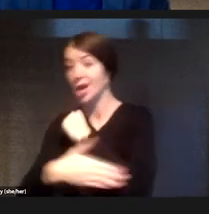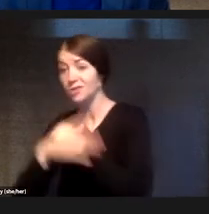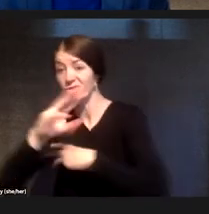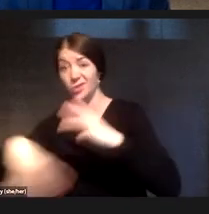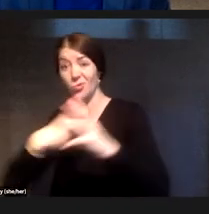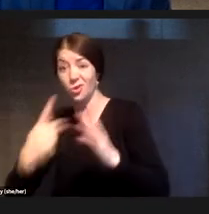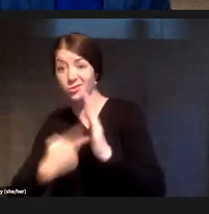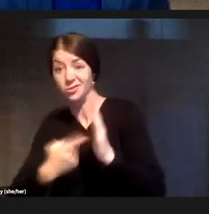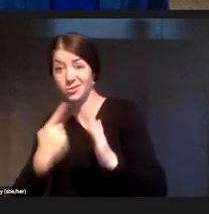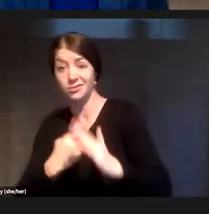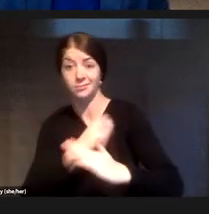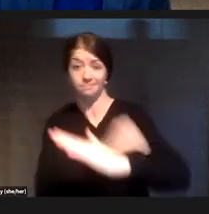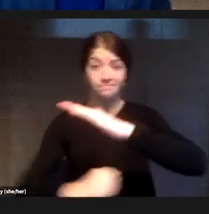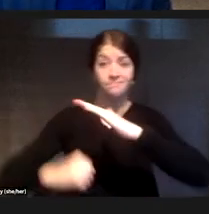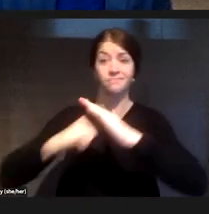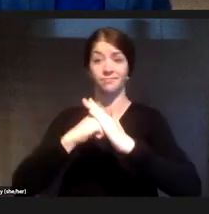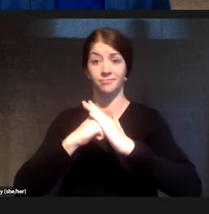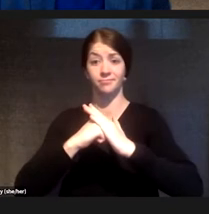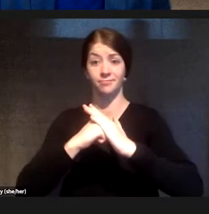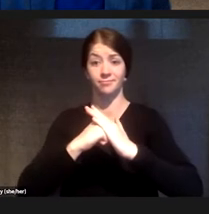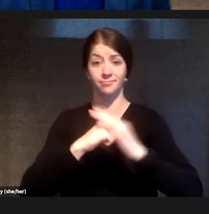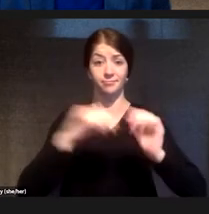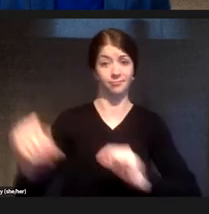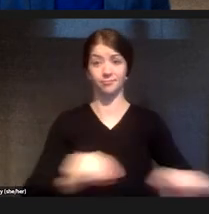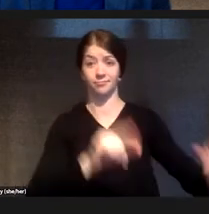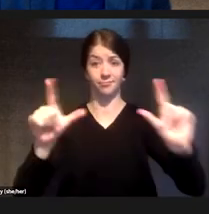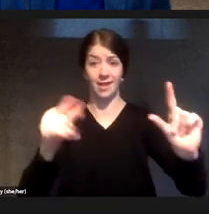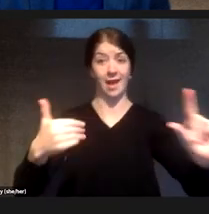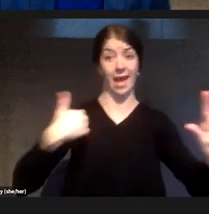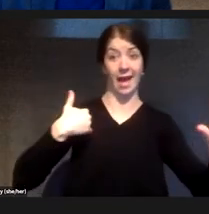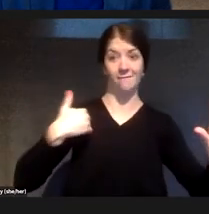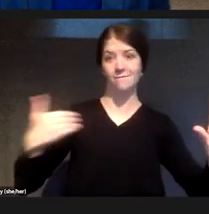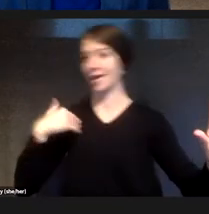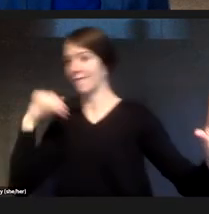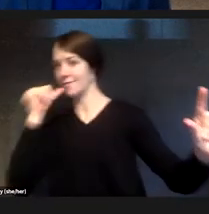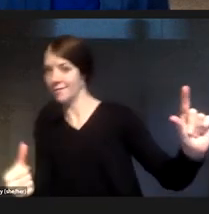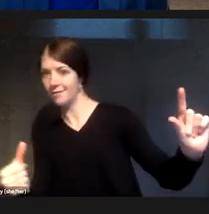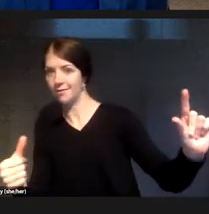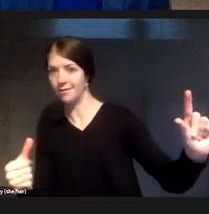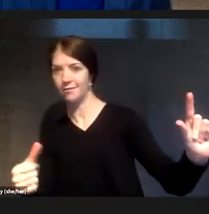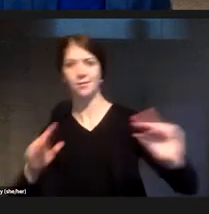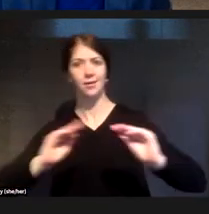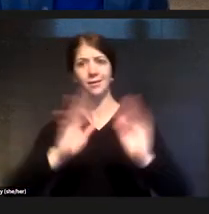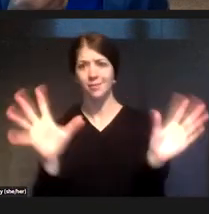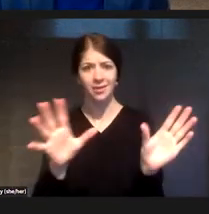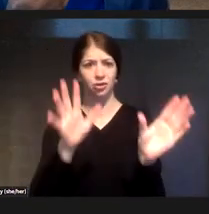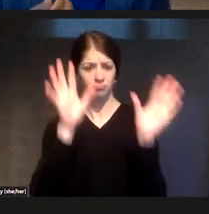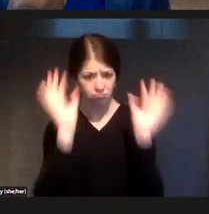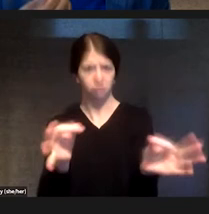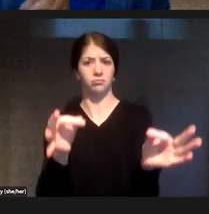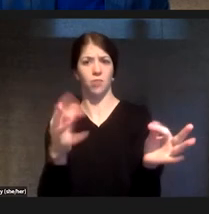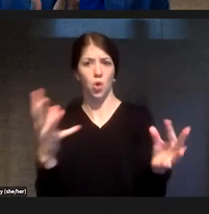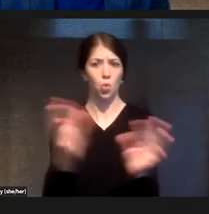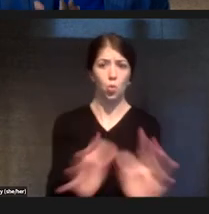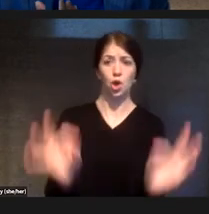a framework that had the haves and the have-nots, that clearly then determined who was worthy and who was not, a space in